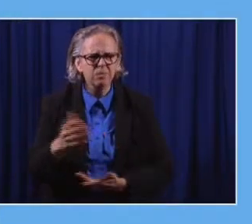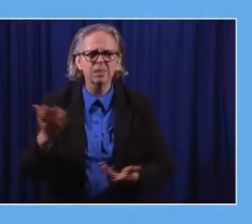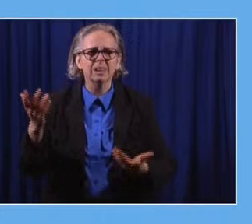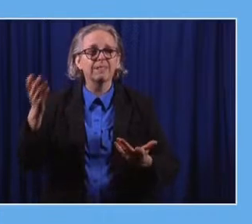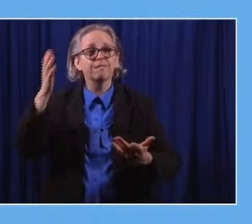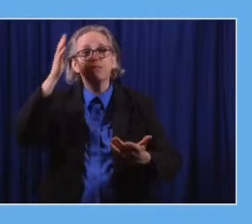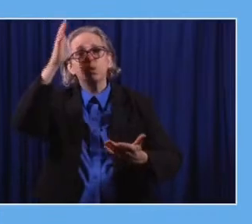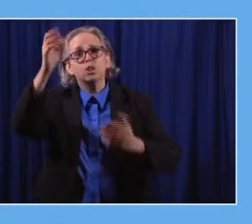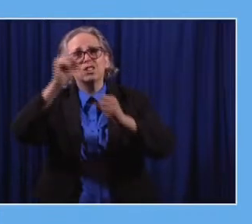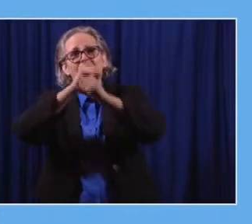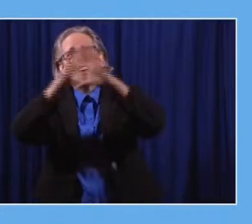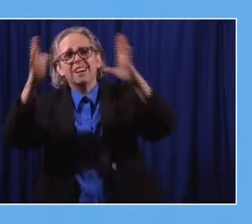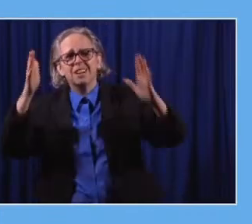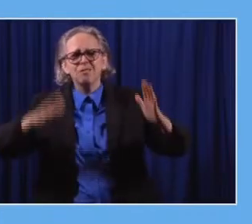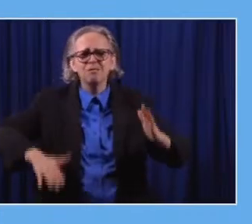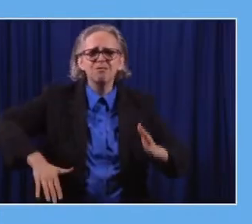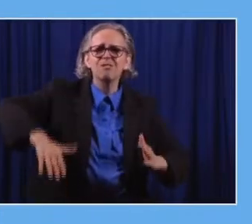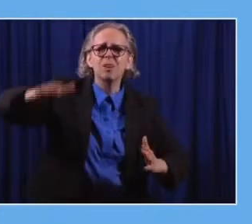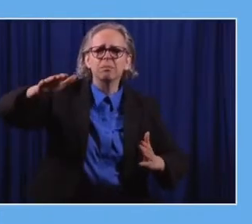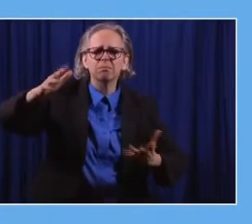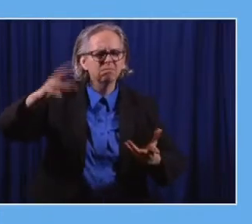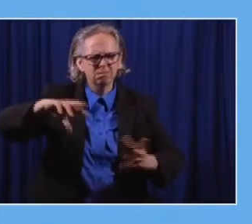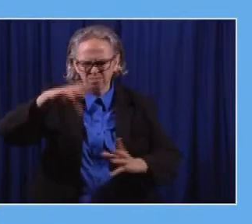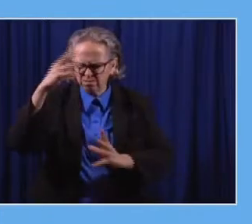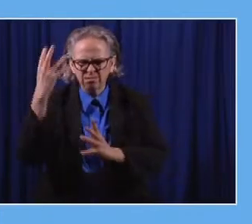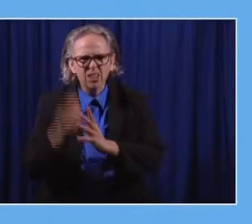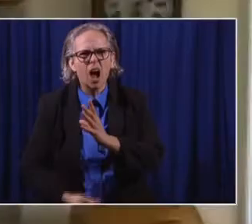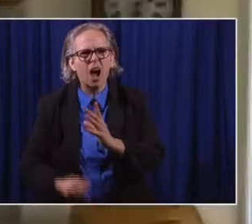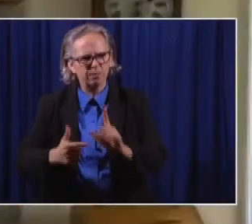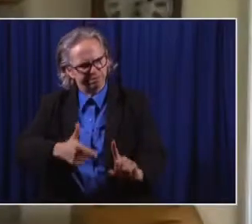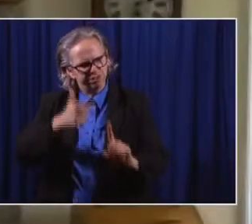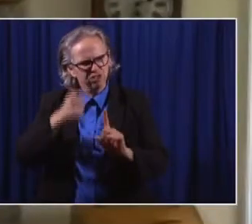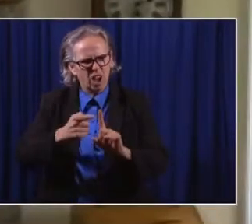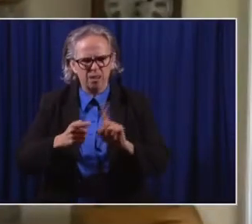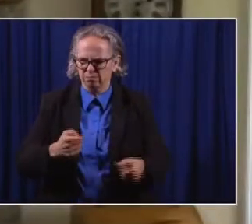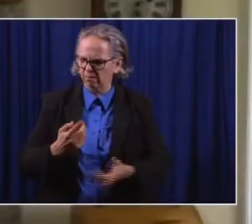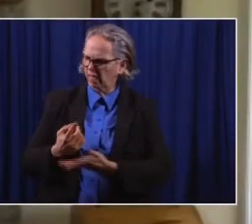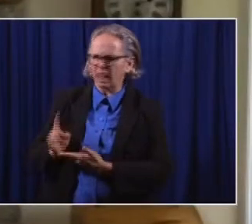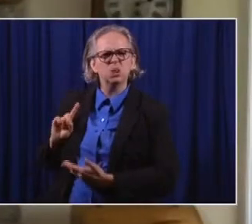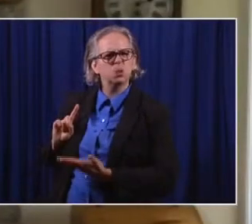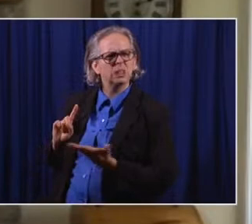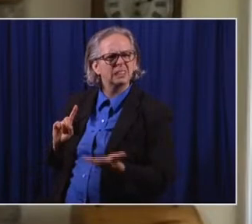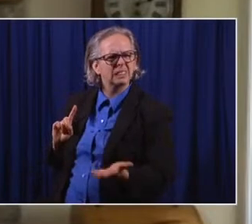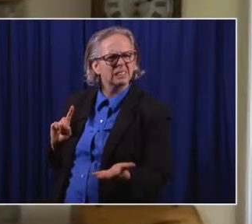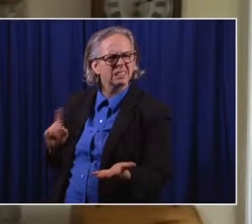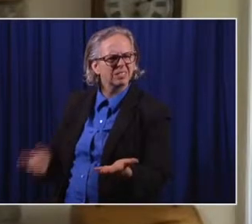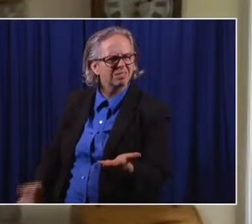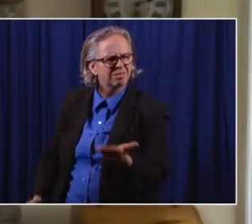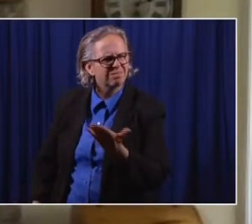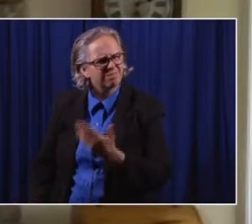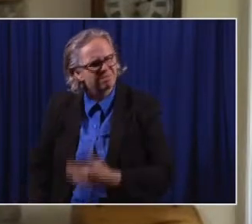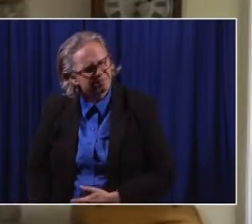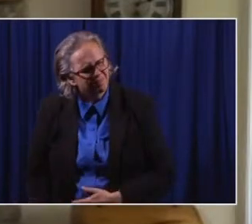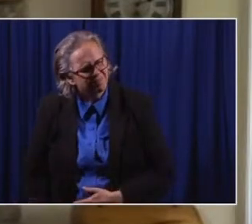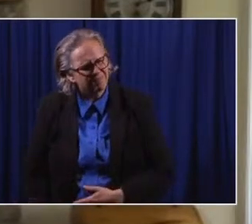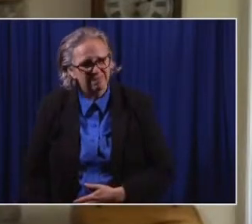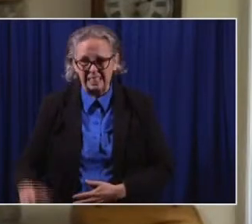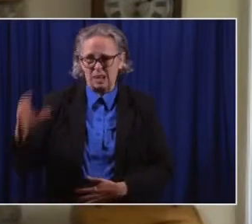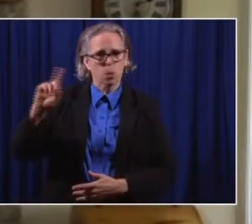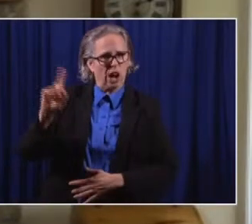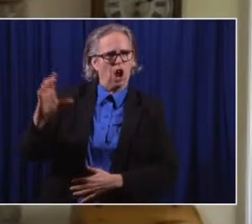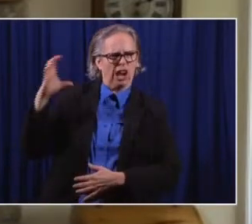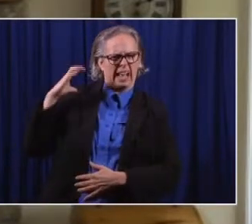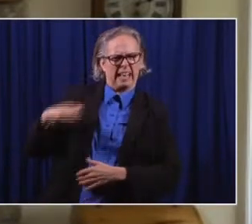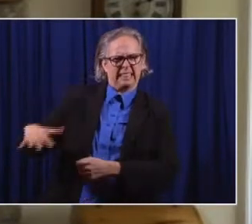possibilities until he was shot to death last week. According to the Canton Repository, King was excited about first